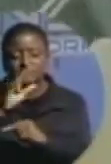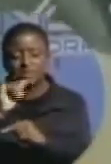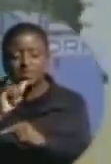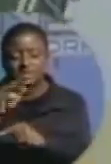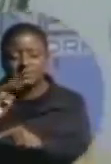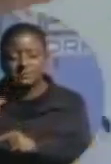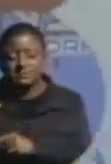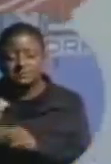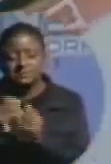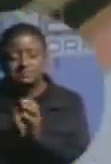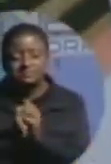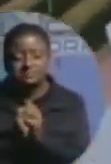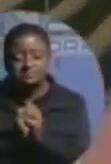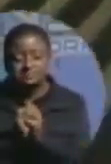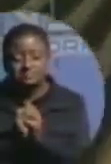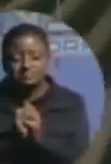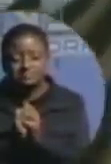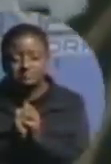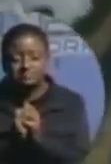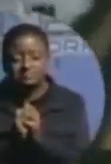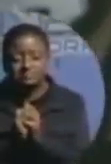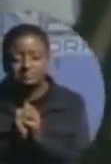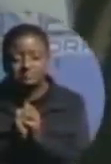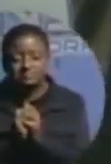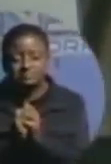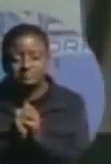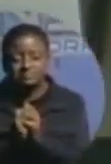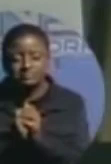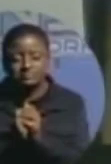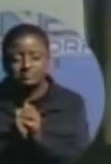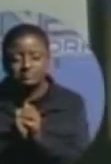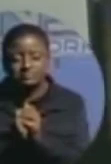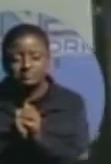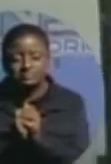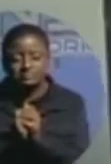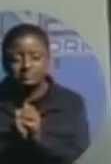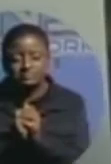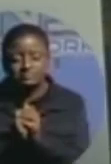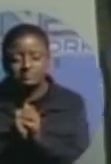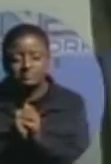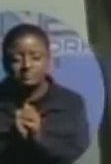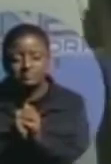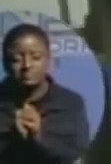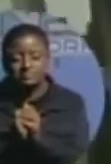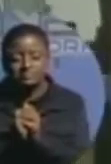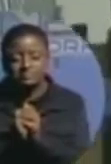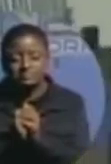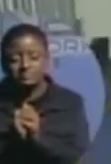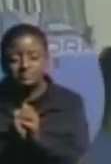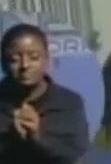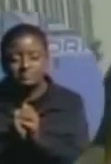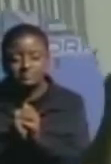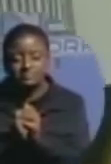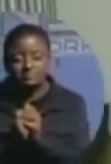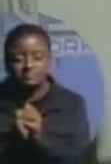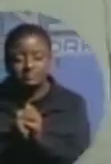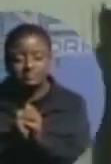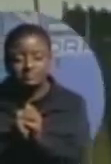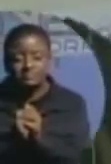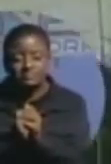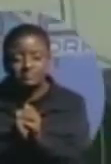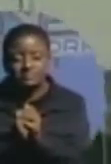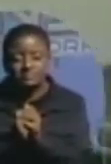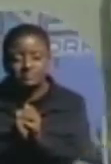turn the old dump site into a park, which it never was granted to us at that time. We was able to build a park.